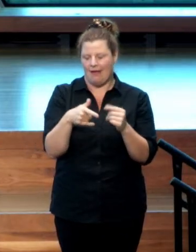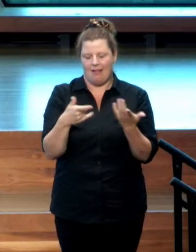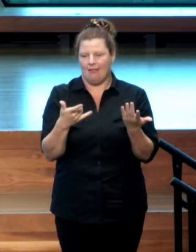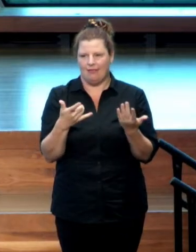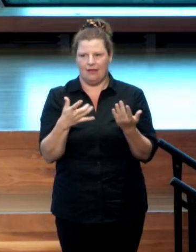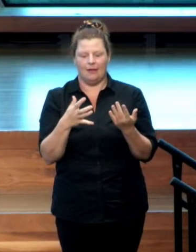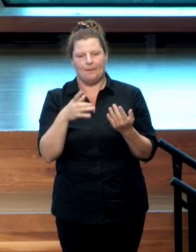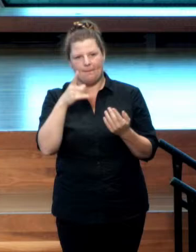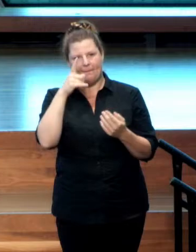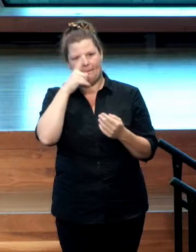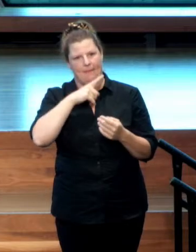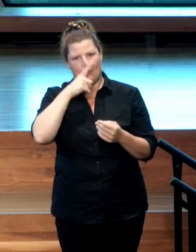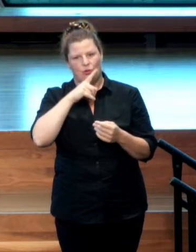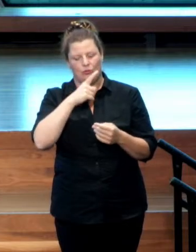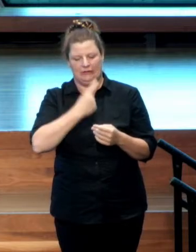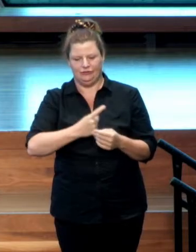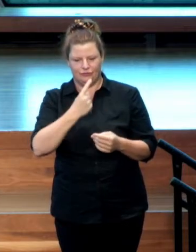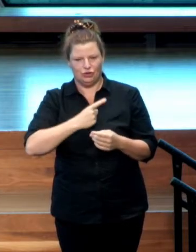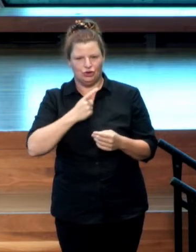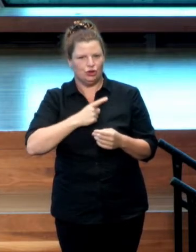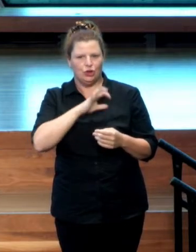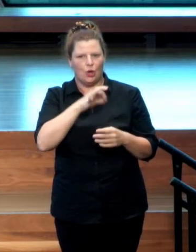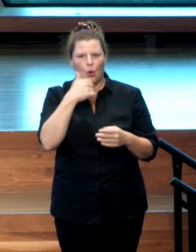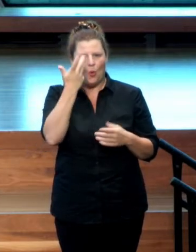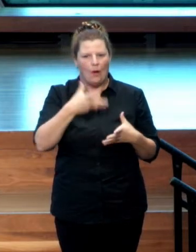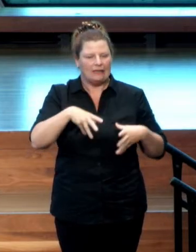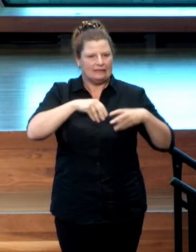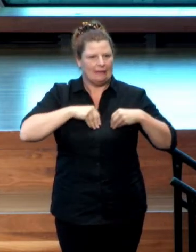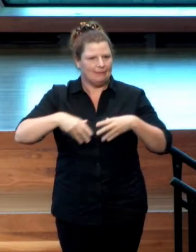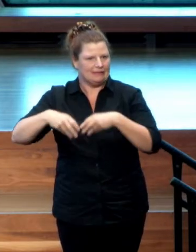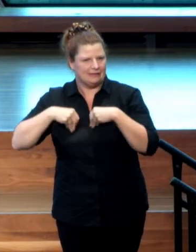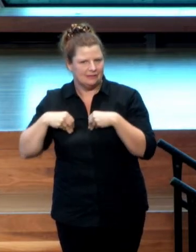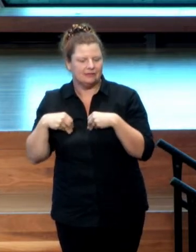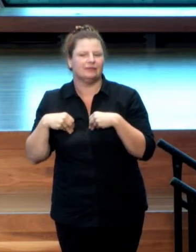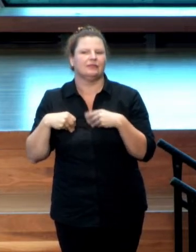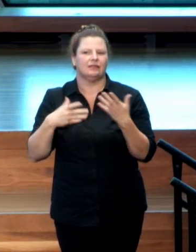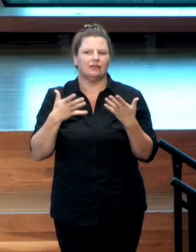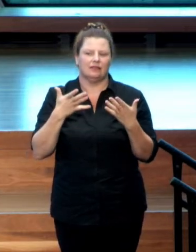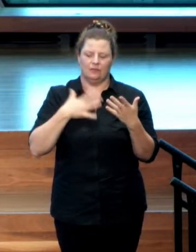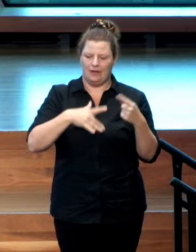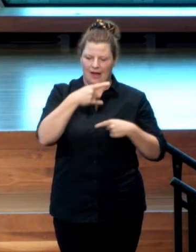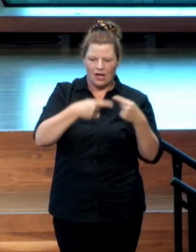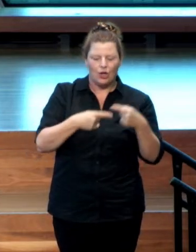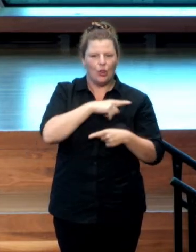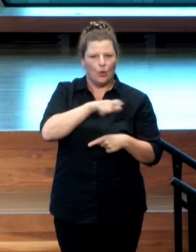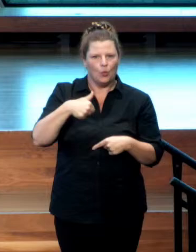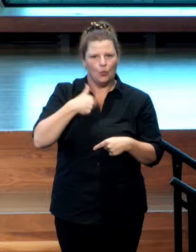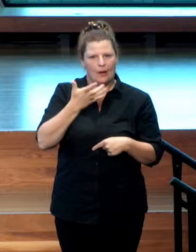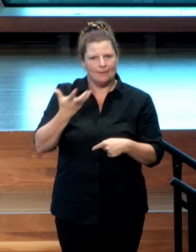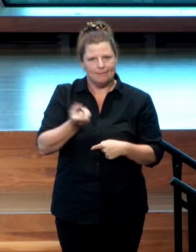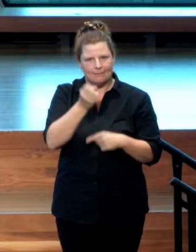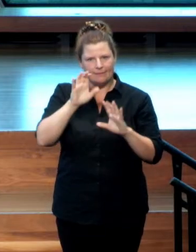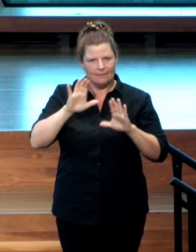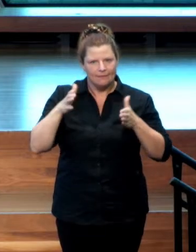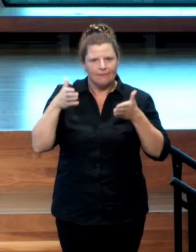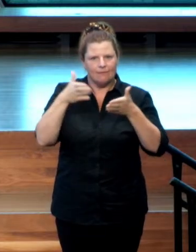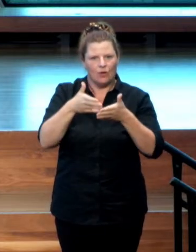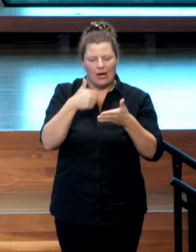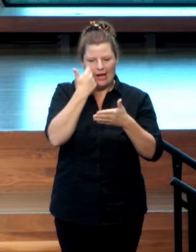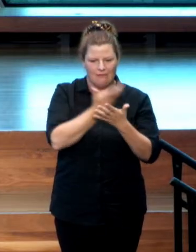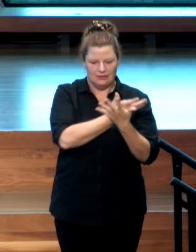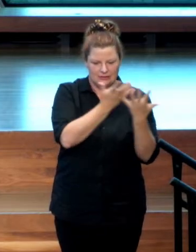and against excessive faith in meritocracy, and to argue instead that we must keep our focus on altering the